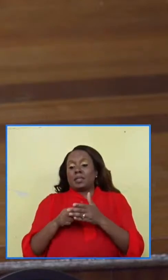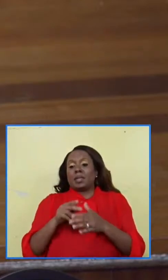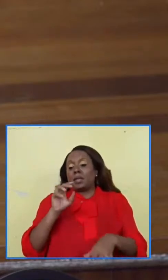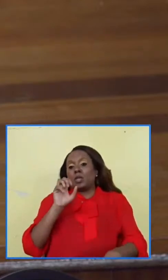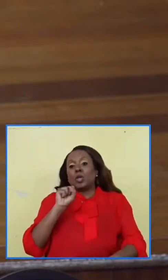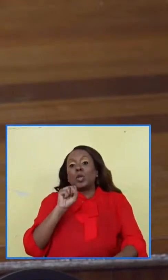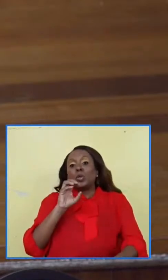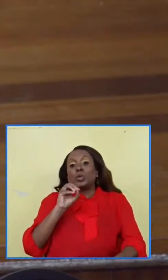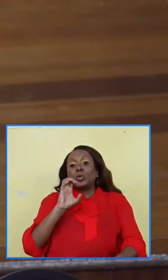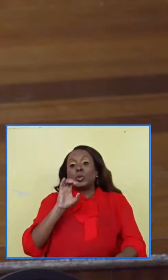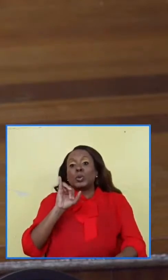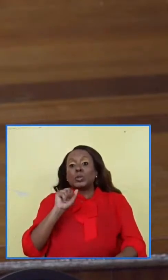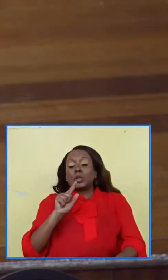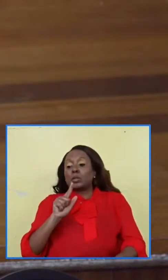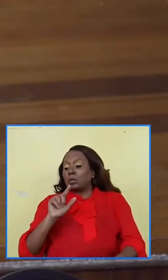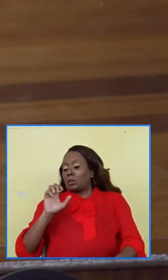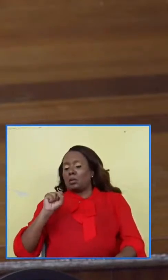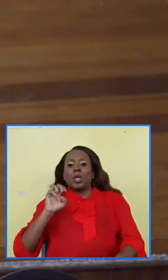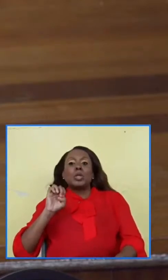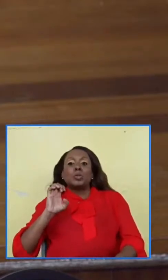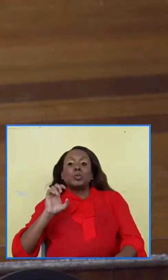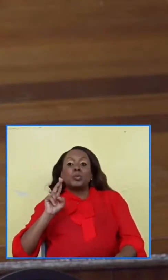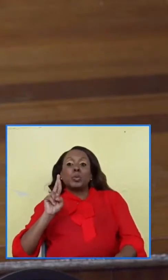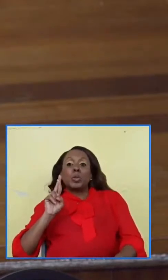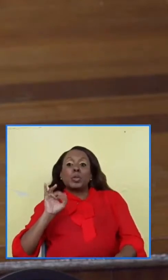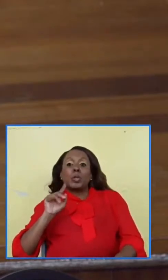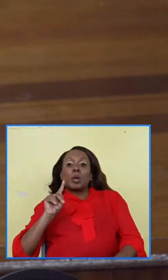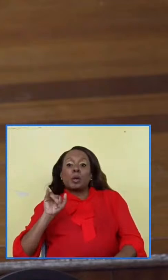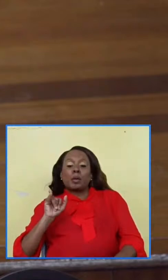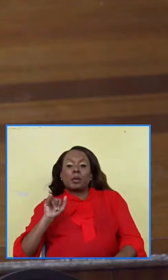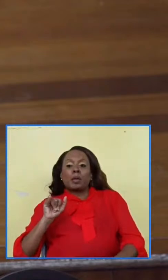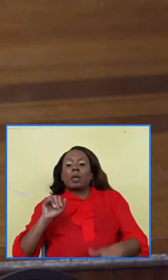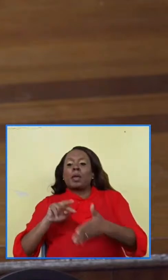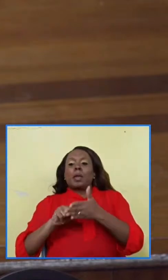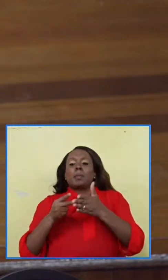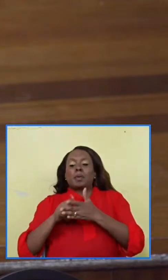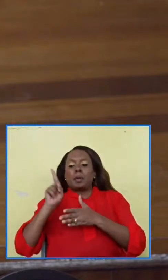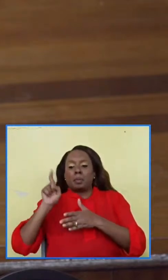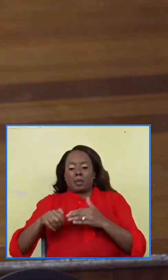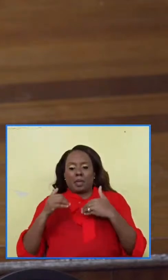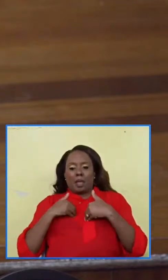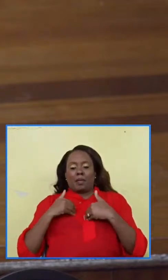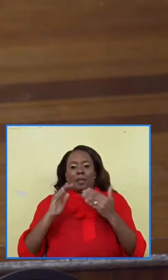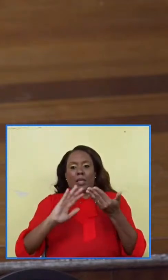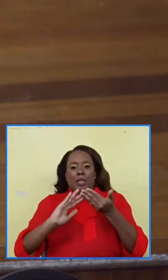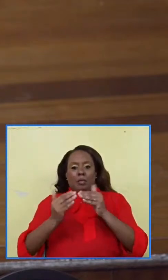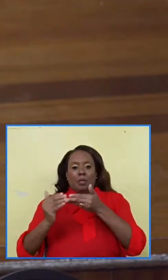It is a scheme that must have some community benefits